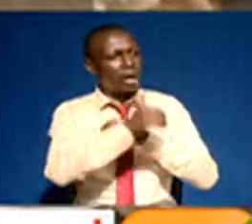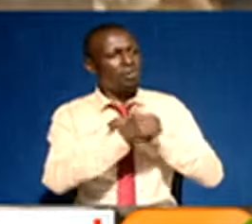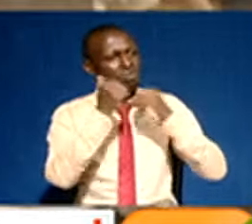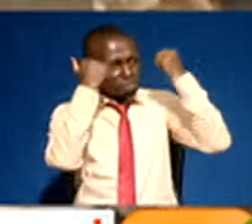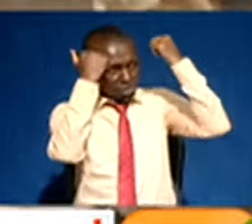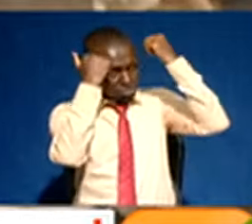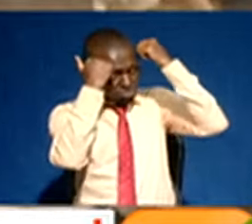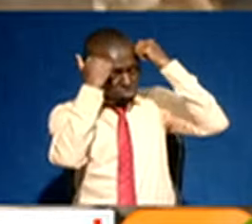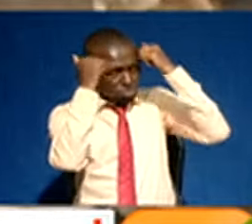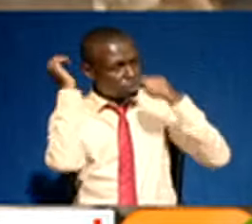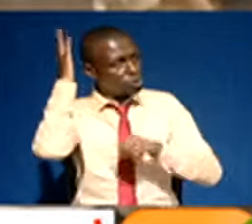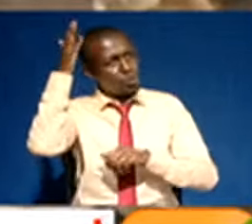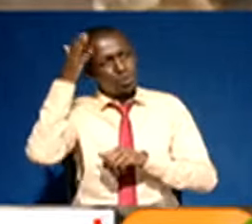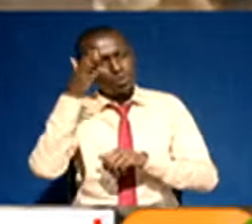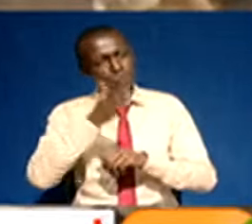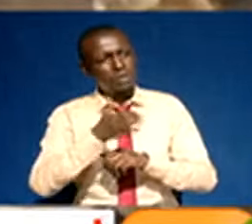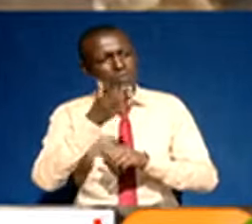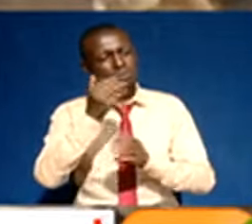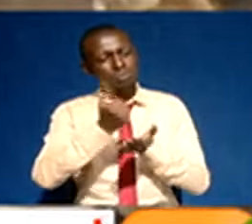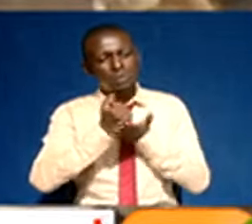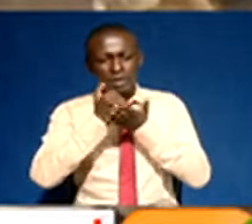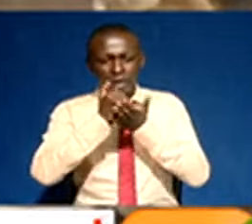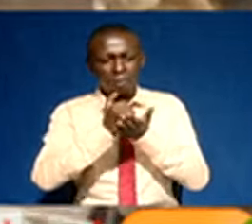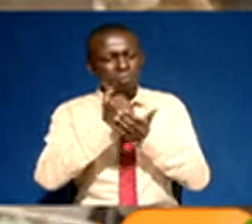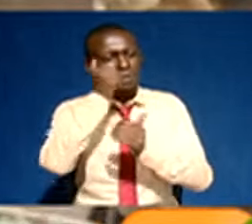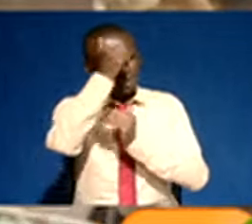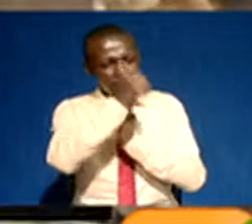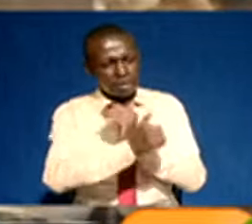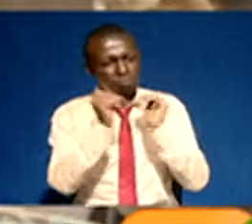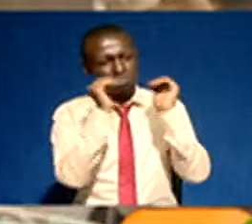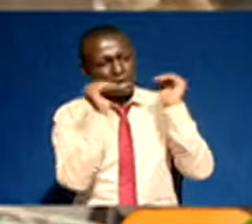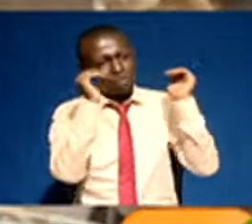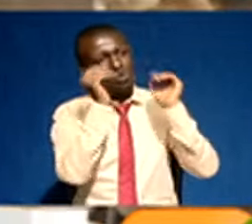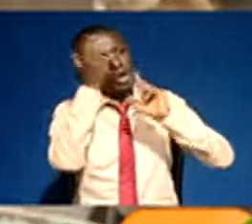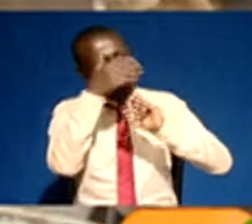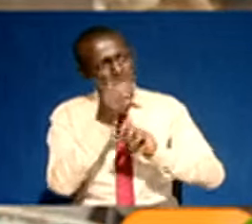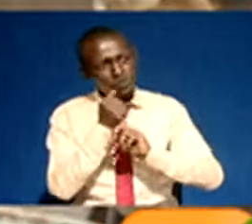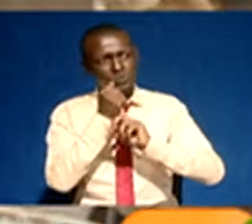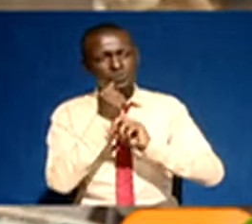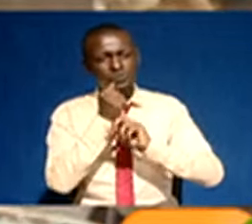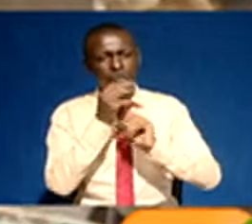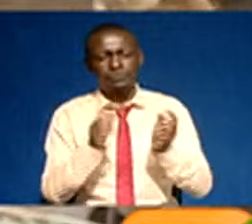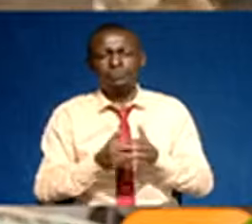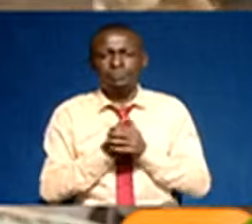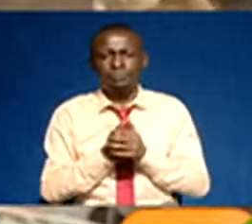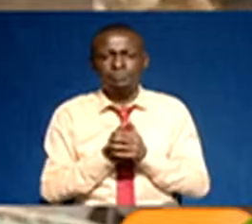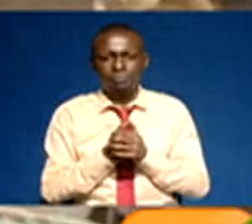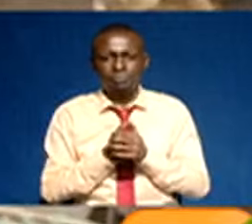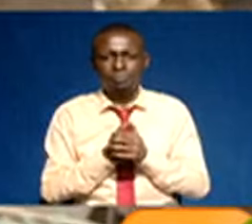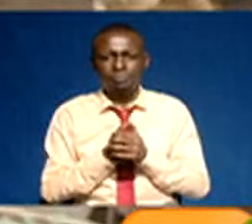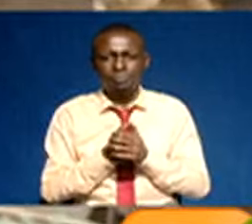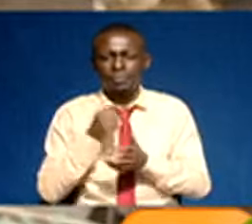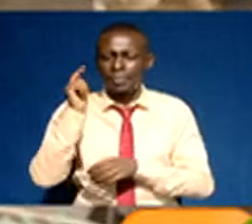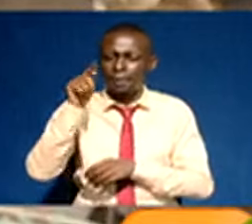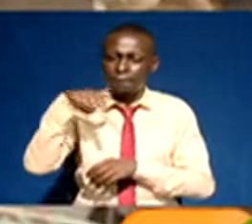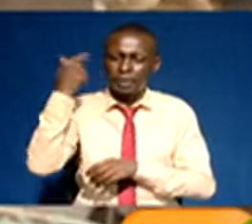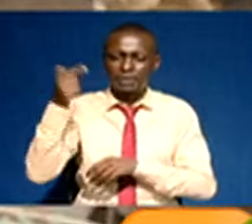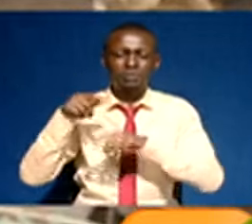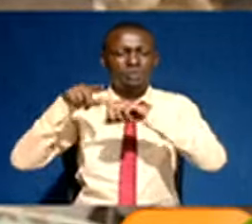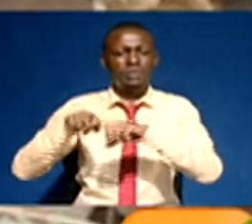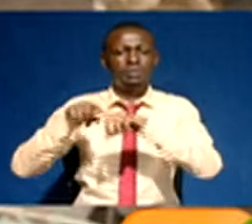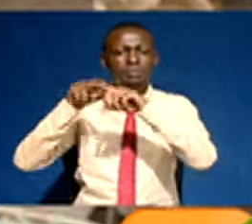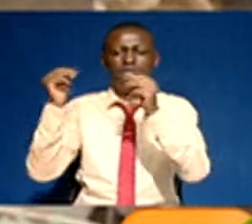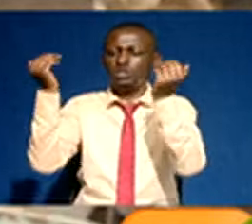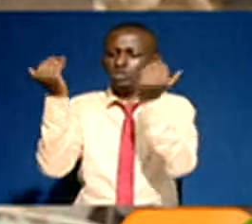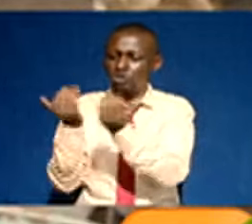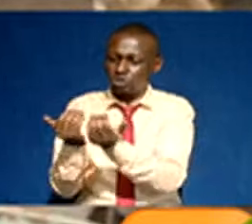tutakupeleka kiango kingine utakuwa tena na taabu. Kwa sababu mimi nilikuwa nategemea hao